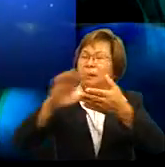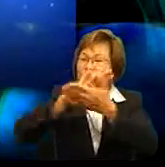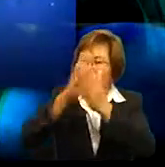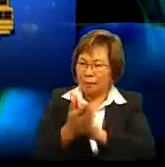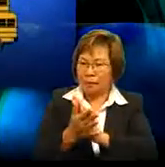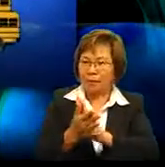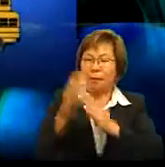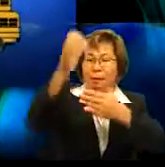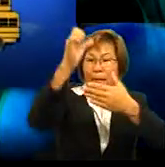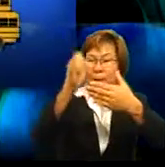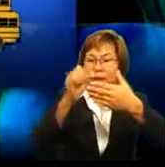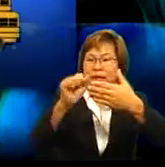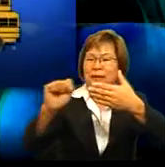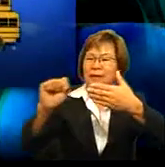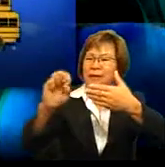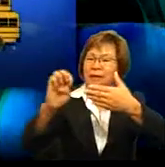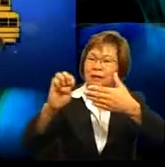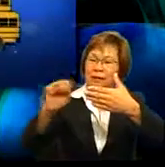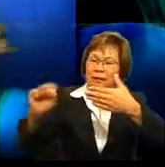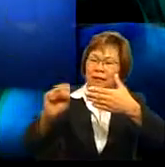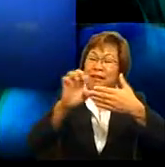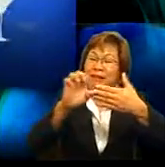become buses,